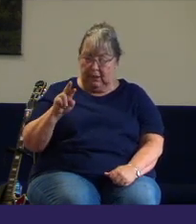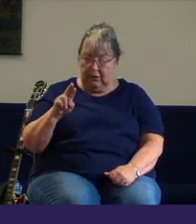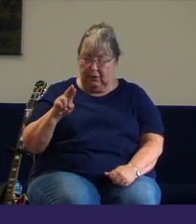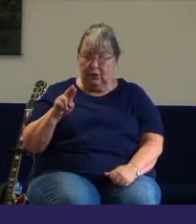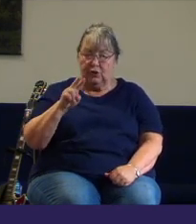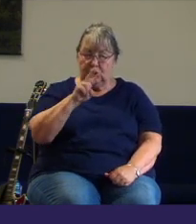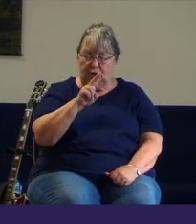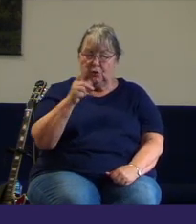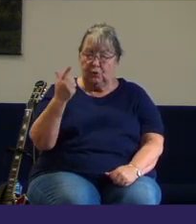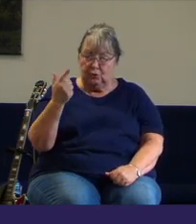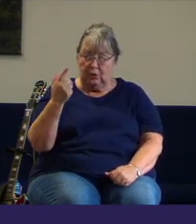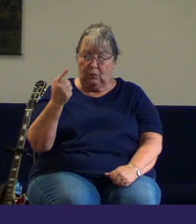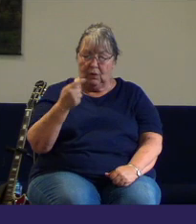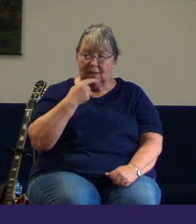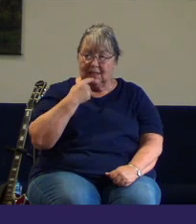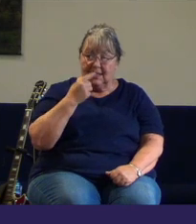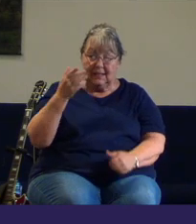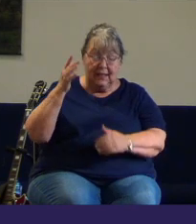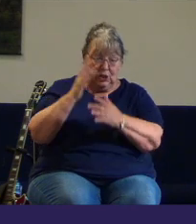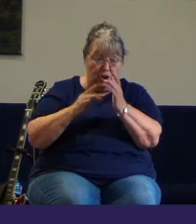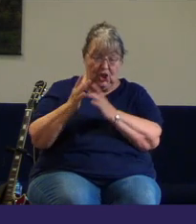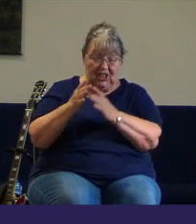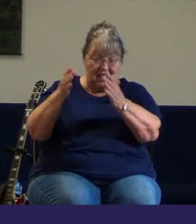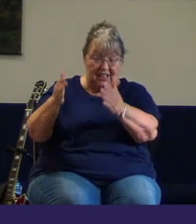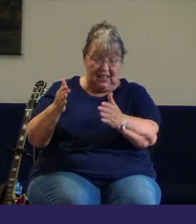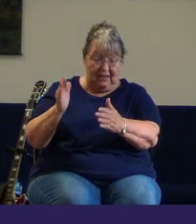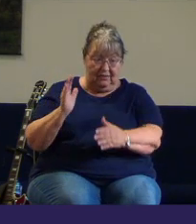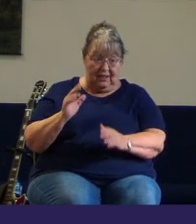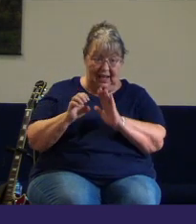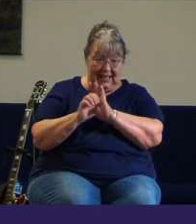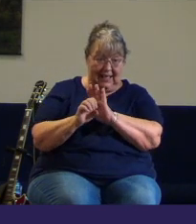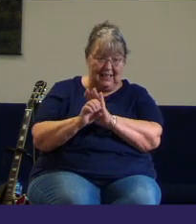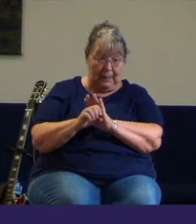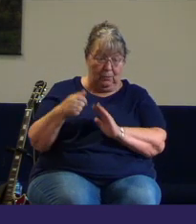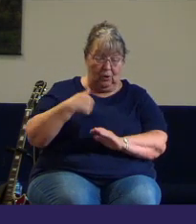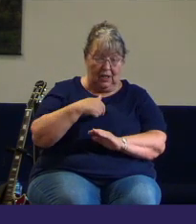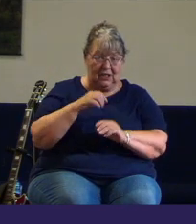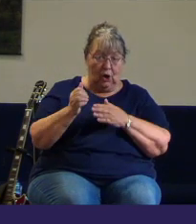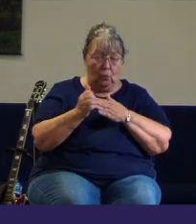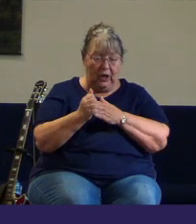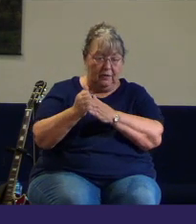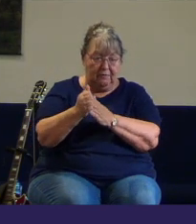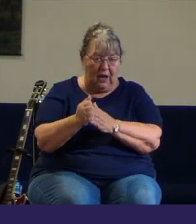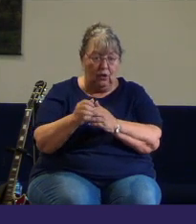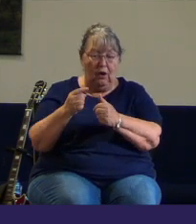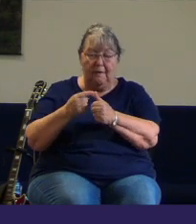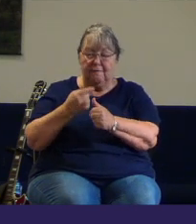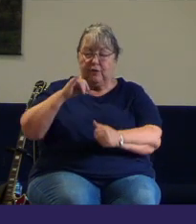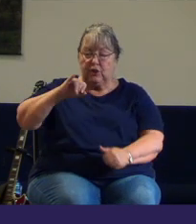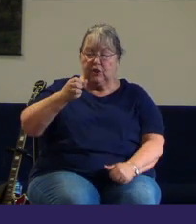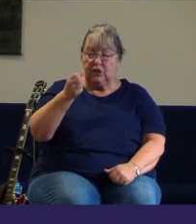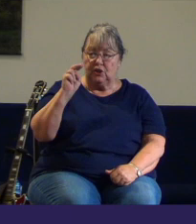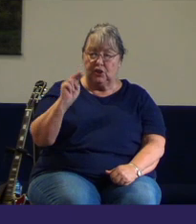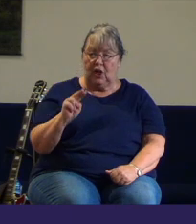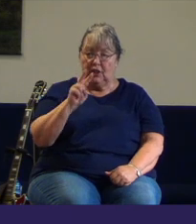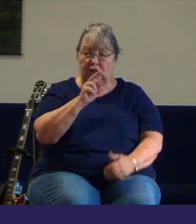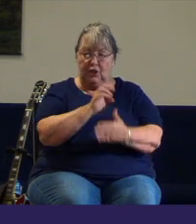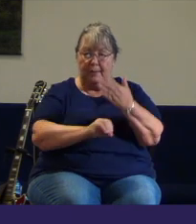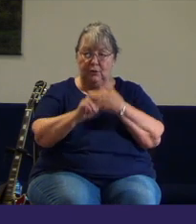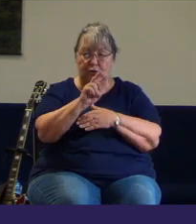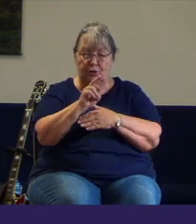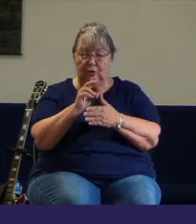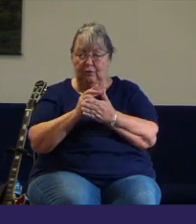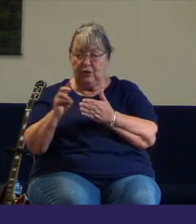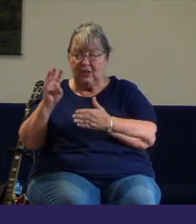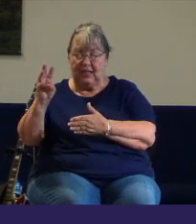us an example so that we would follow in his footsteps. 1 John 2, 6, the last part of it says that if anyone